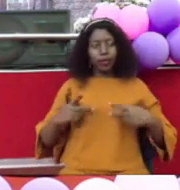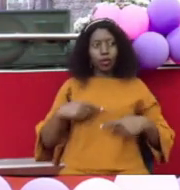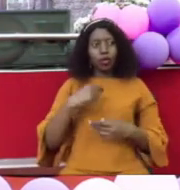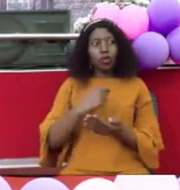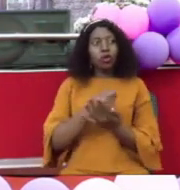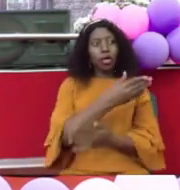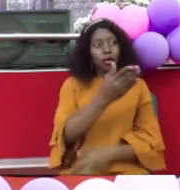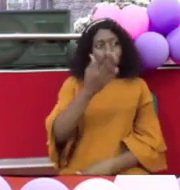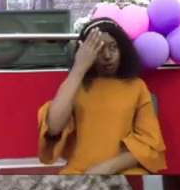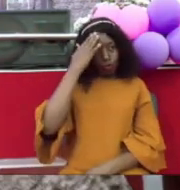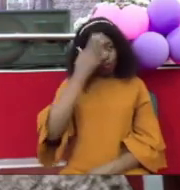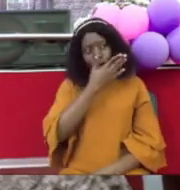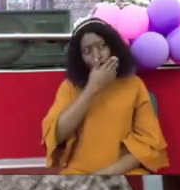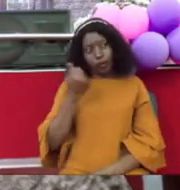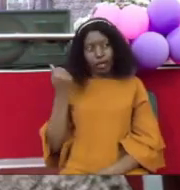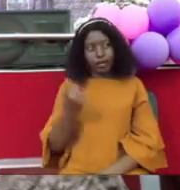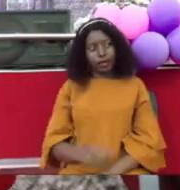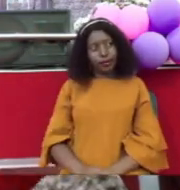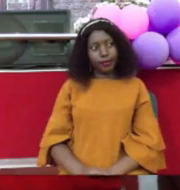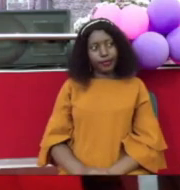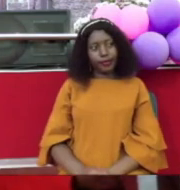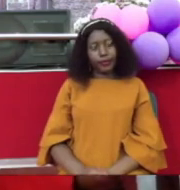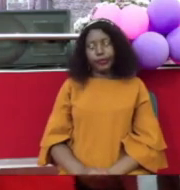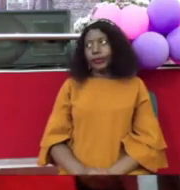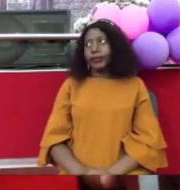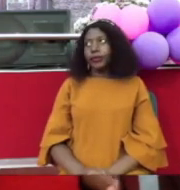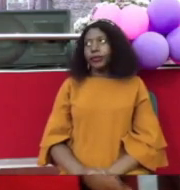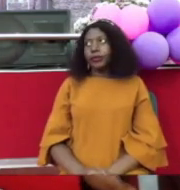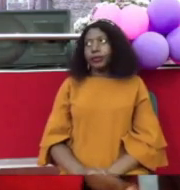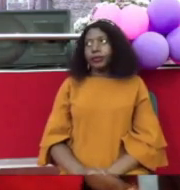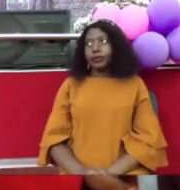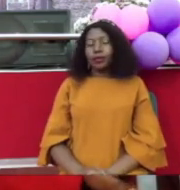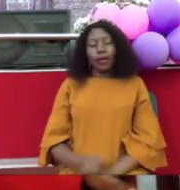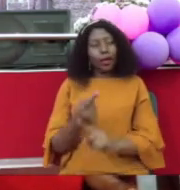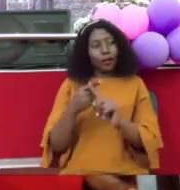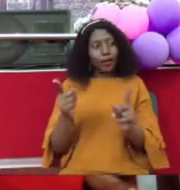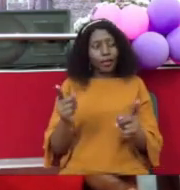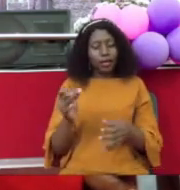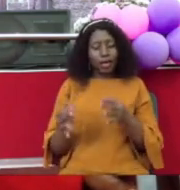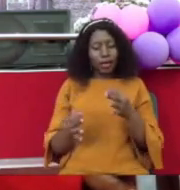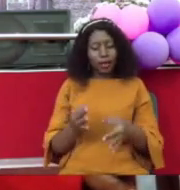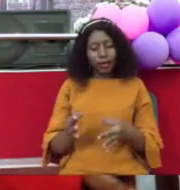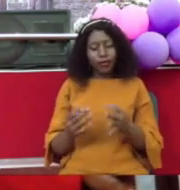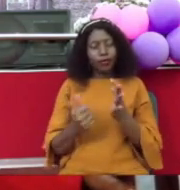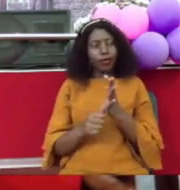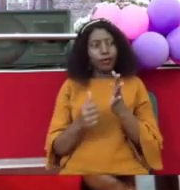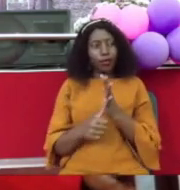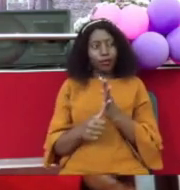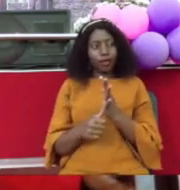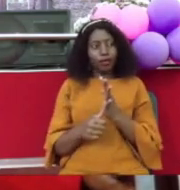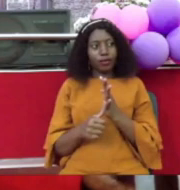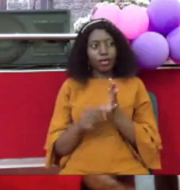atakusaidia, utaomba, atakusaidia na kuunganisha na watu ambao watakusaidia. But if the problems are